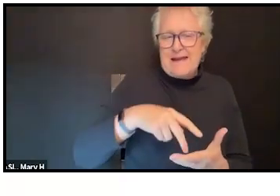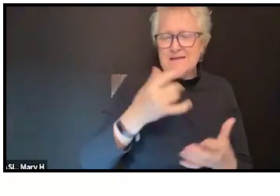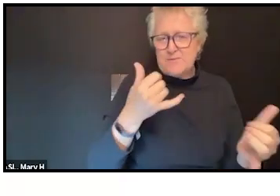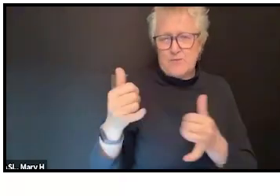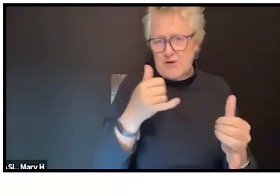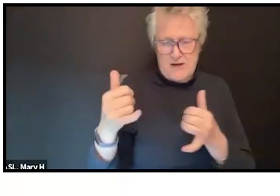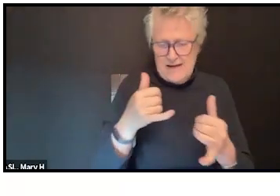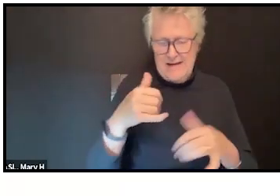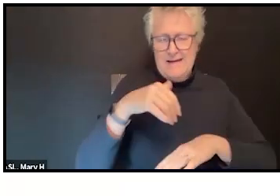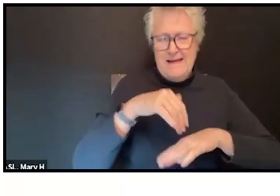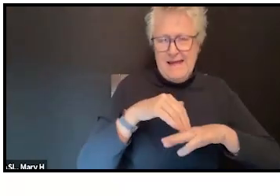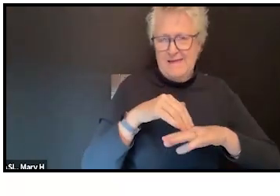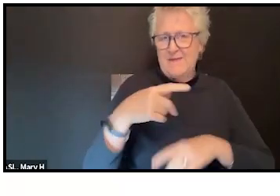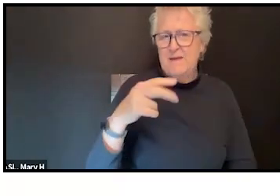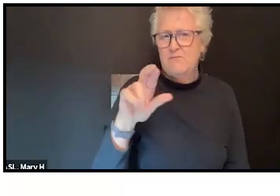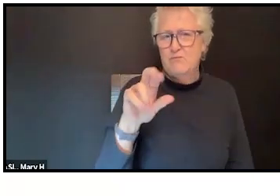Marriott from